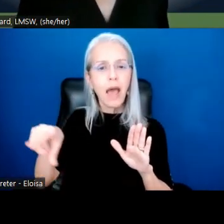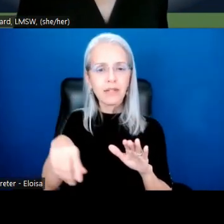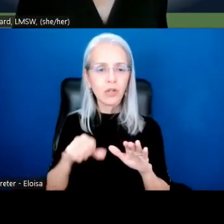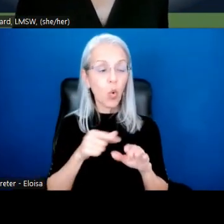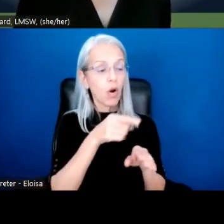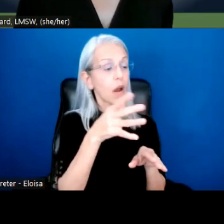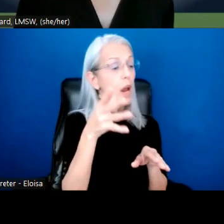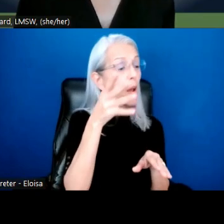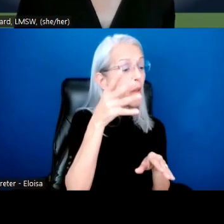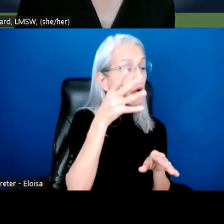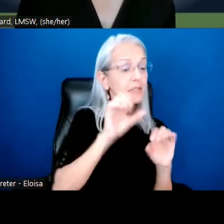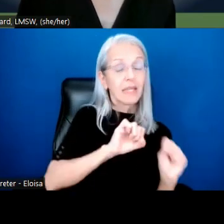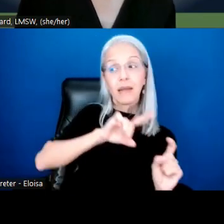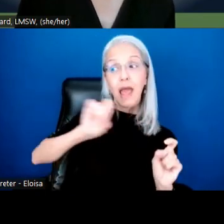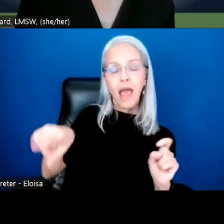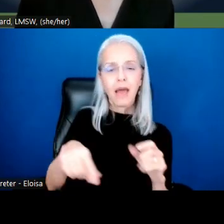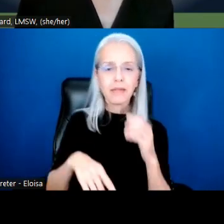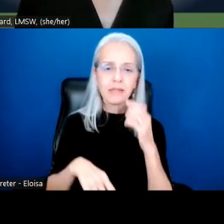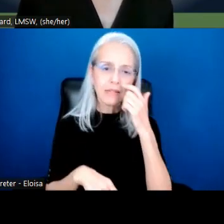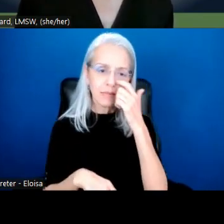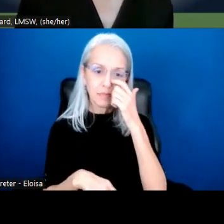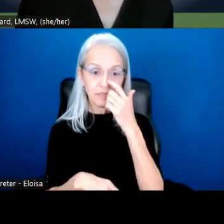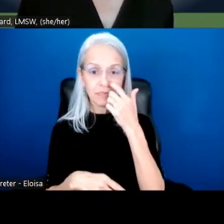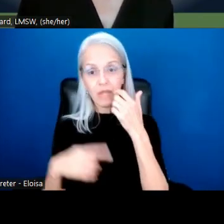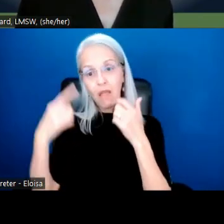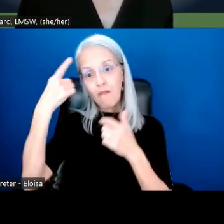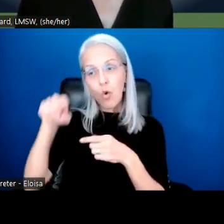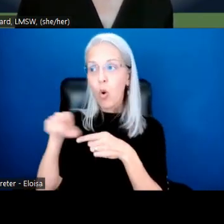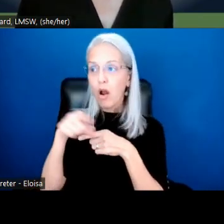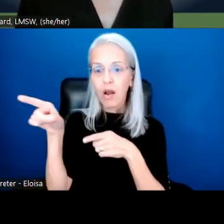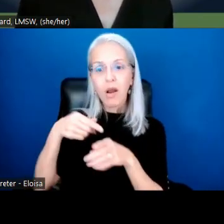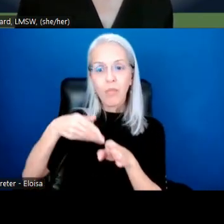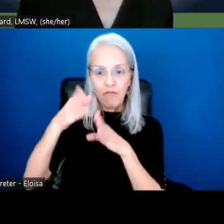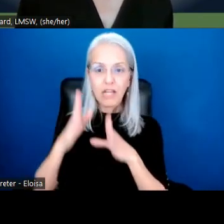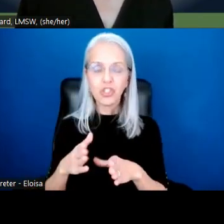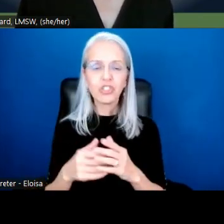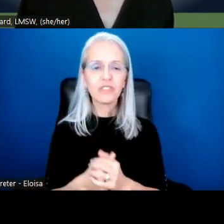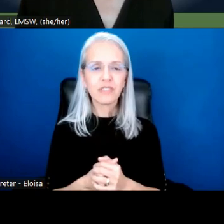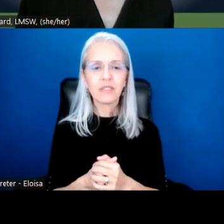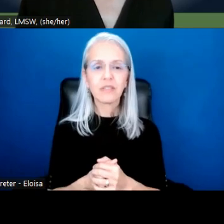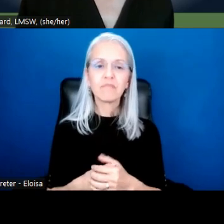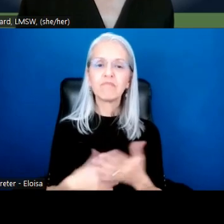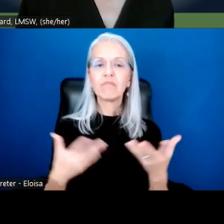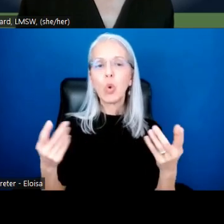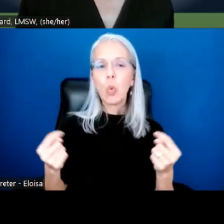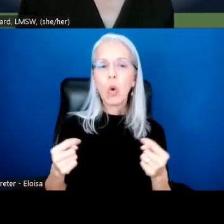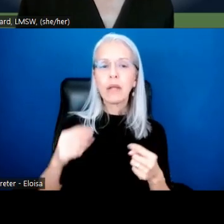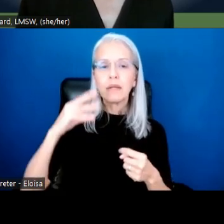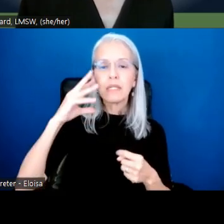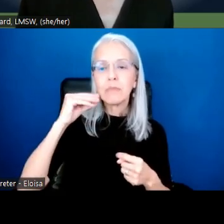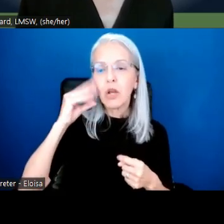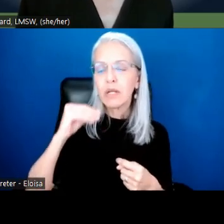or consider posing to those professionals. Experience, how long you've been